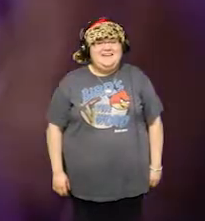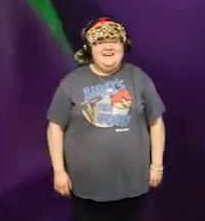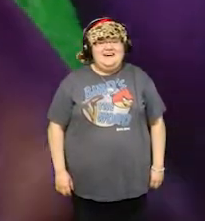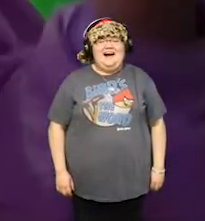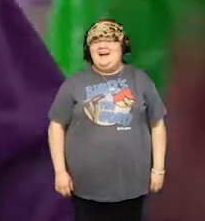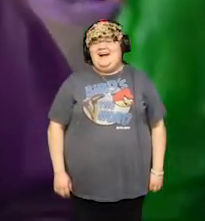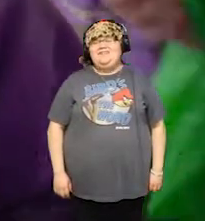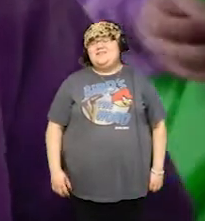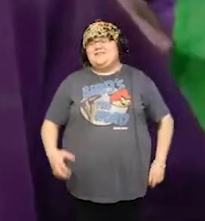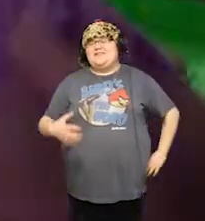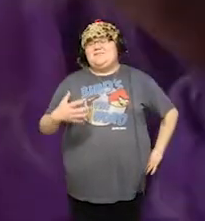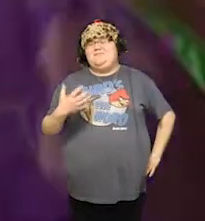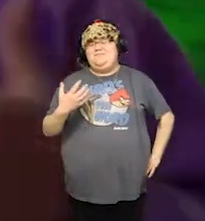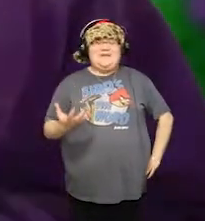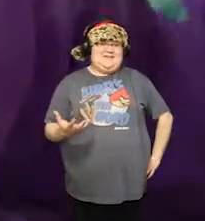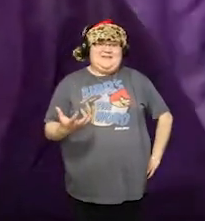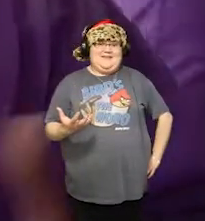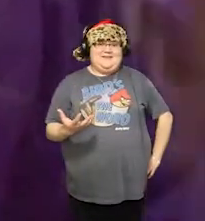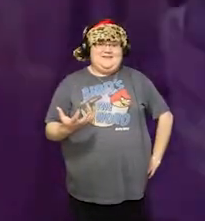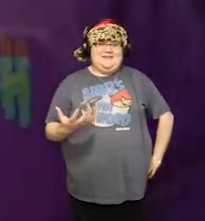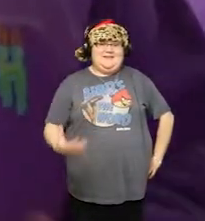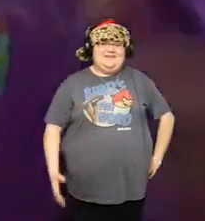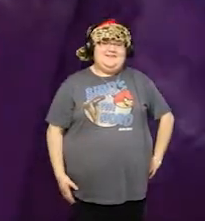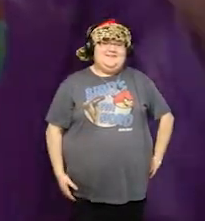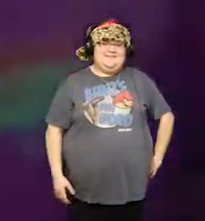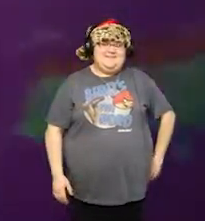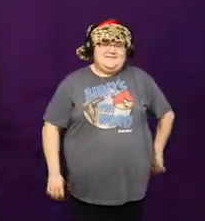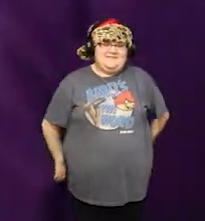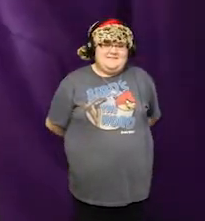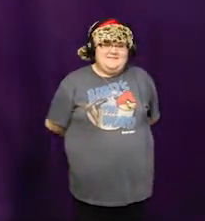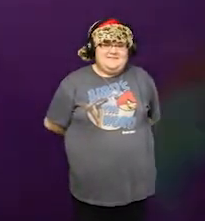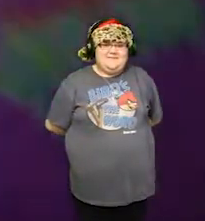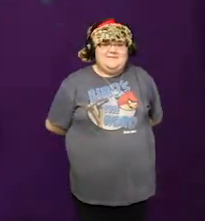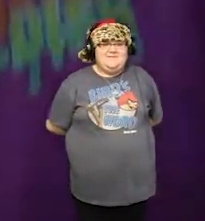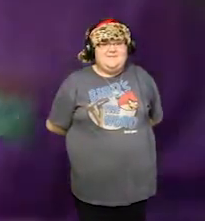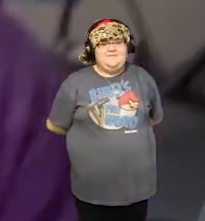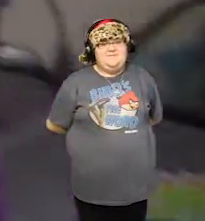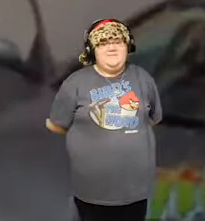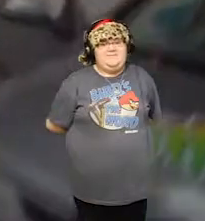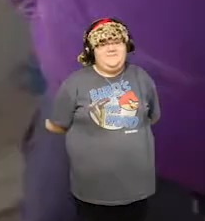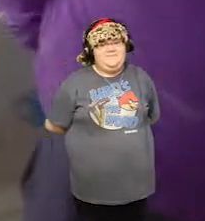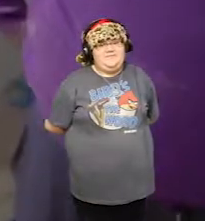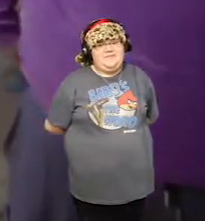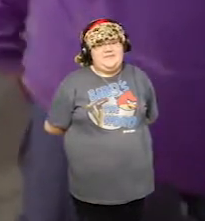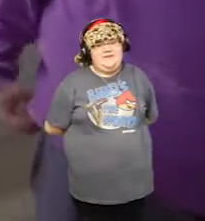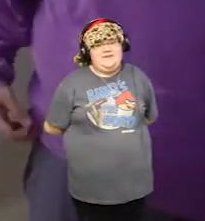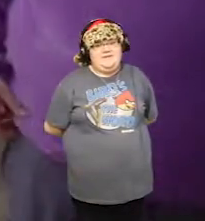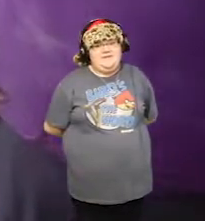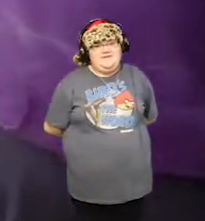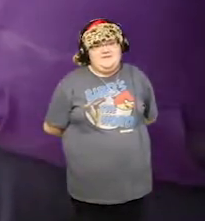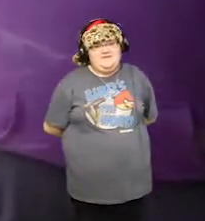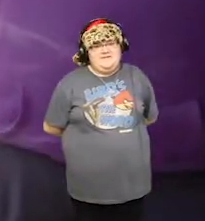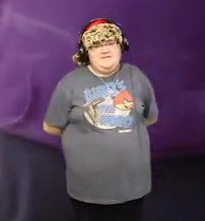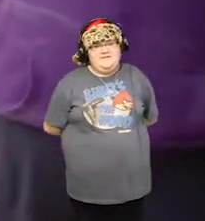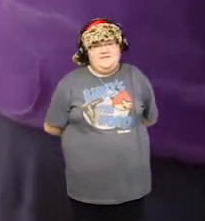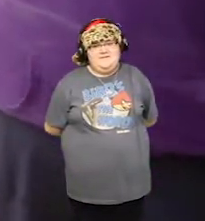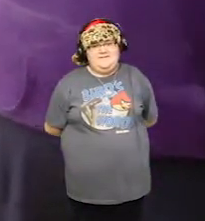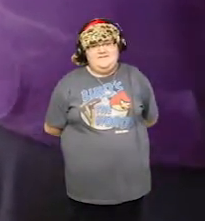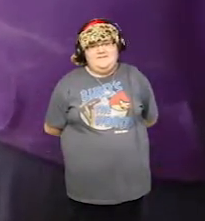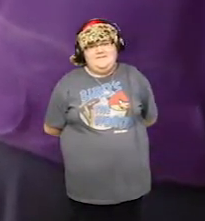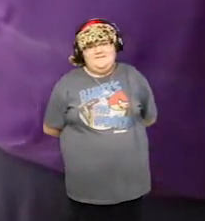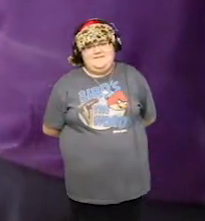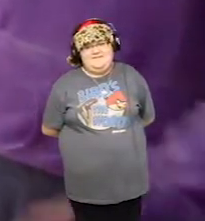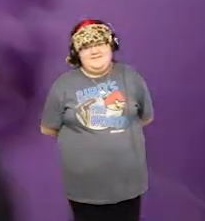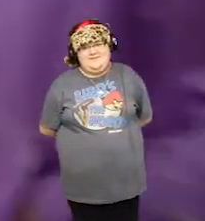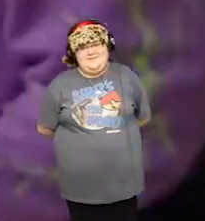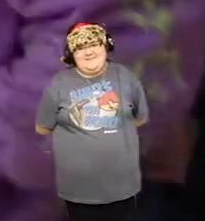Yeah. I'm going to add on 6 seconds for the amount of items that you got on. So it's 2 minute 56. Takeaway 2 minute 54, guys. I'm well